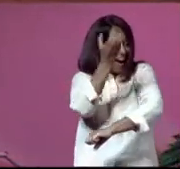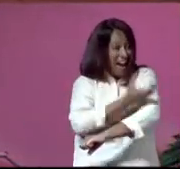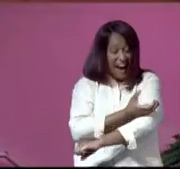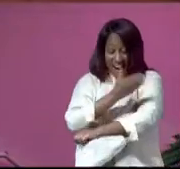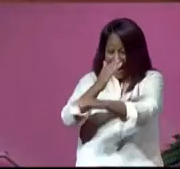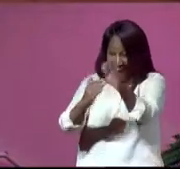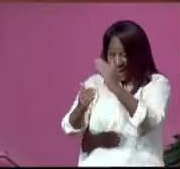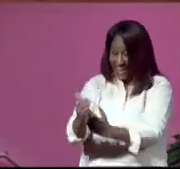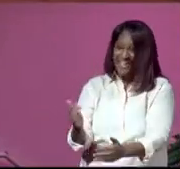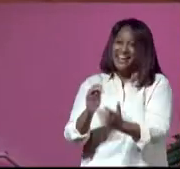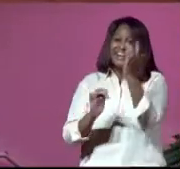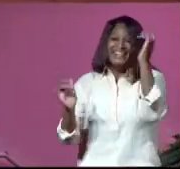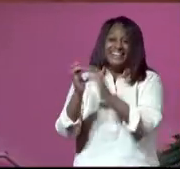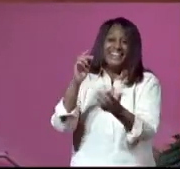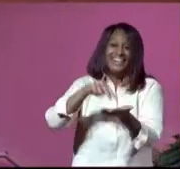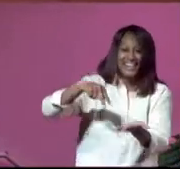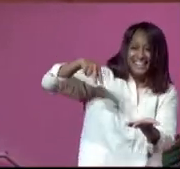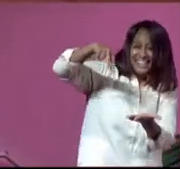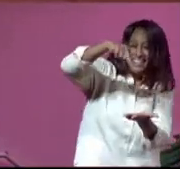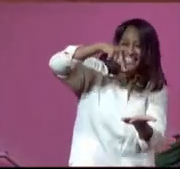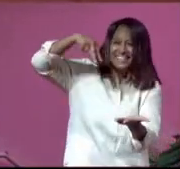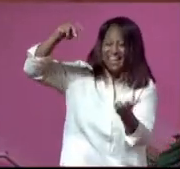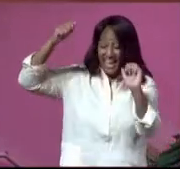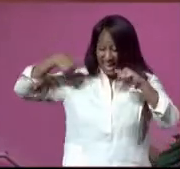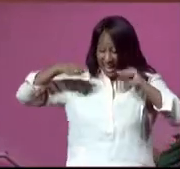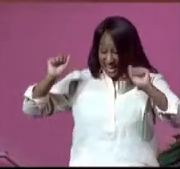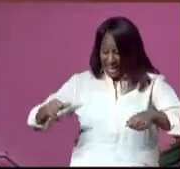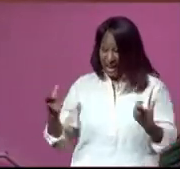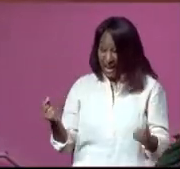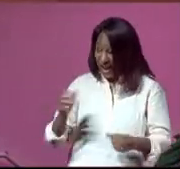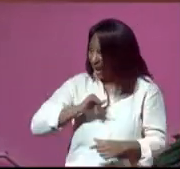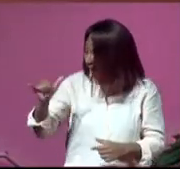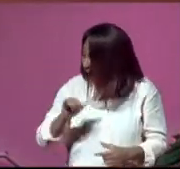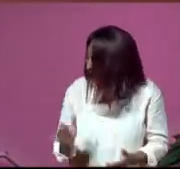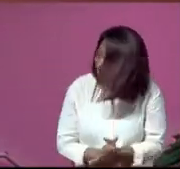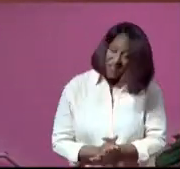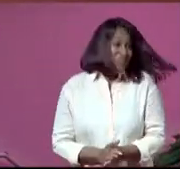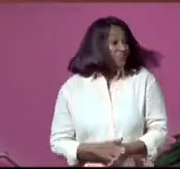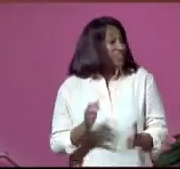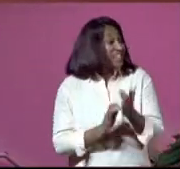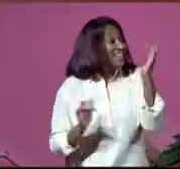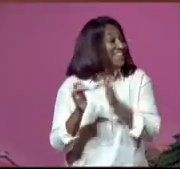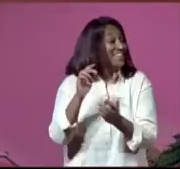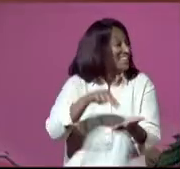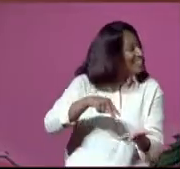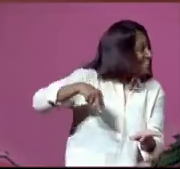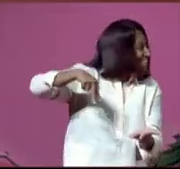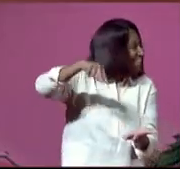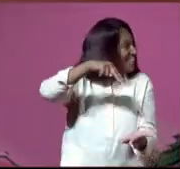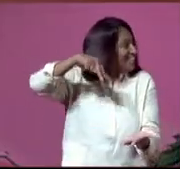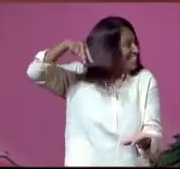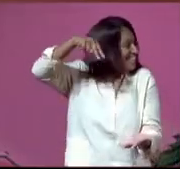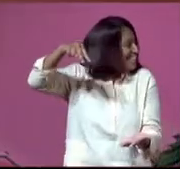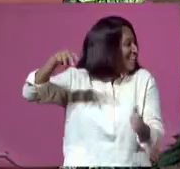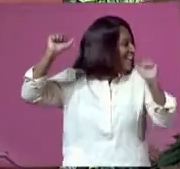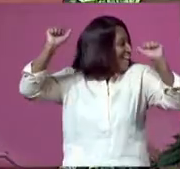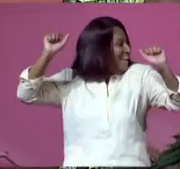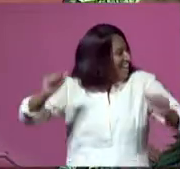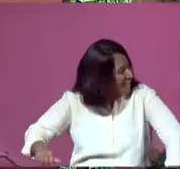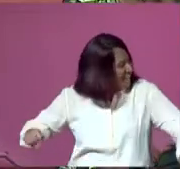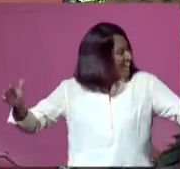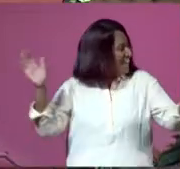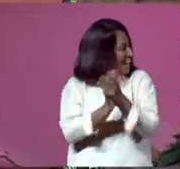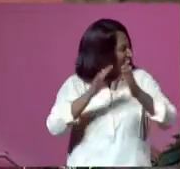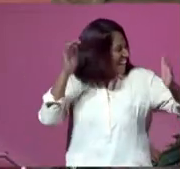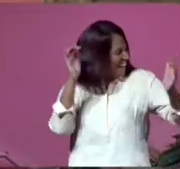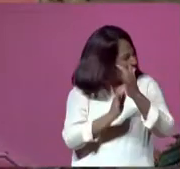He got up, I can get up. Because he got up, I can lift up.